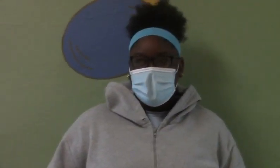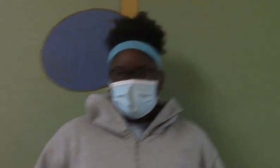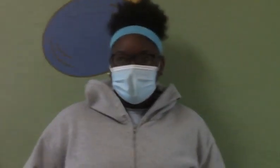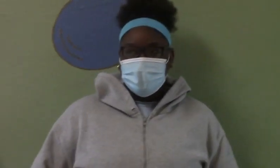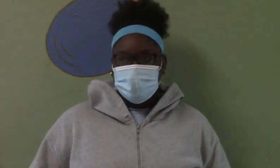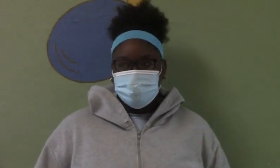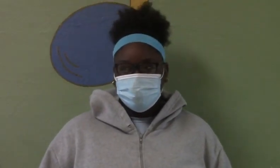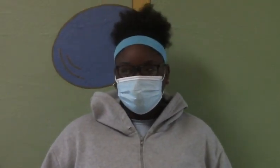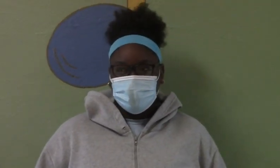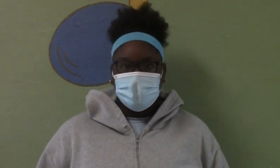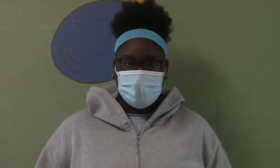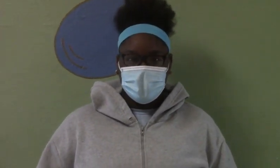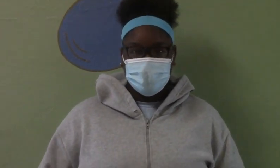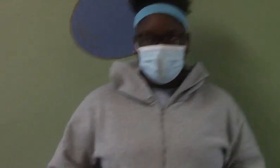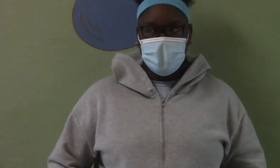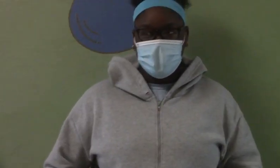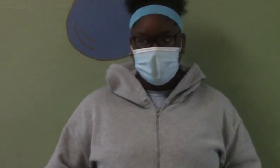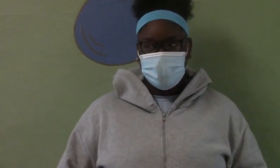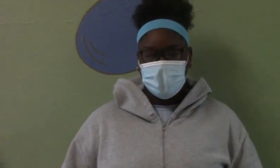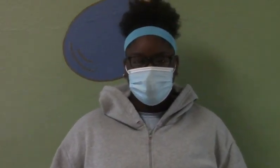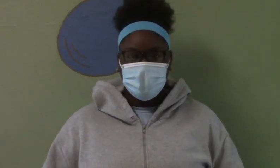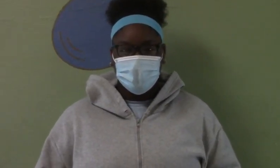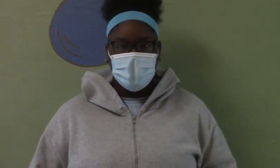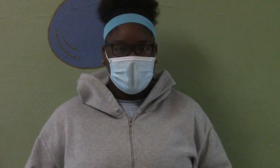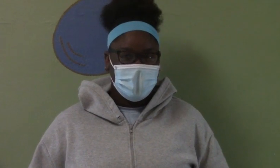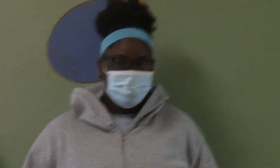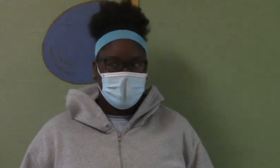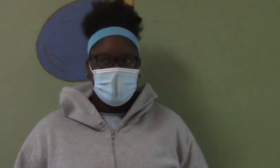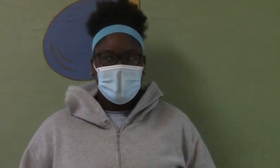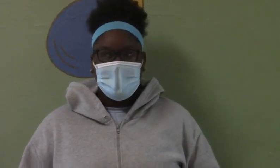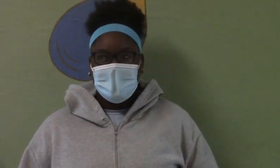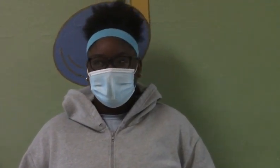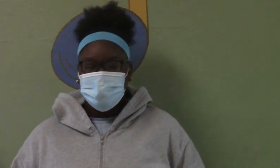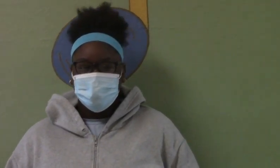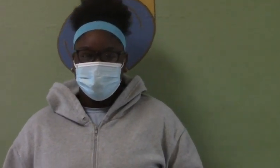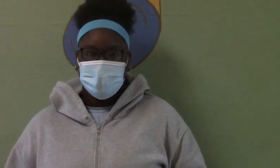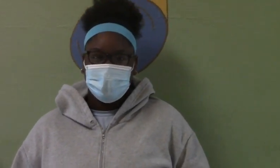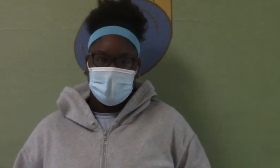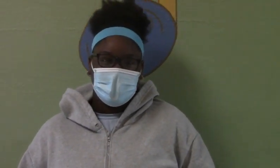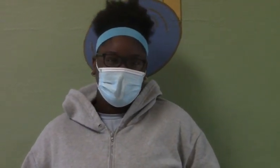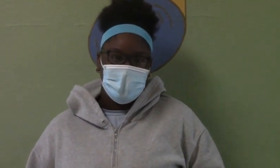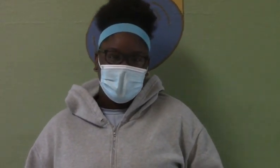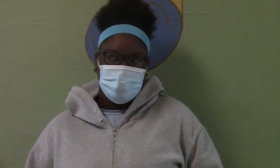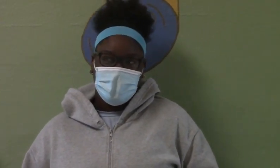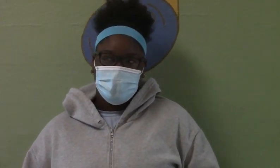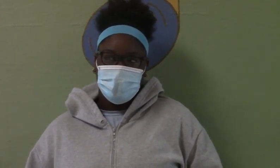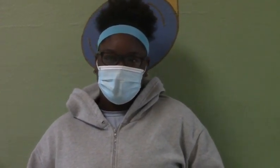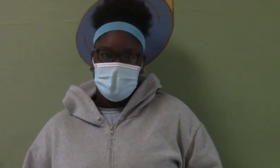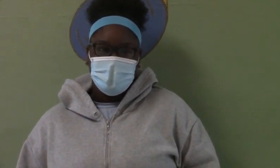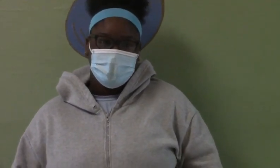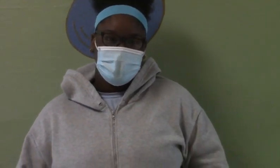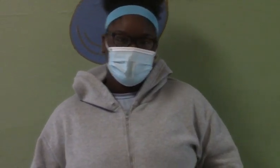also like the festival here, which is called Carnaval, and it's really fun, and I like going every